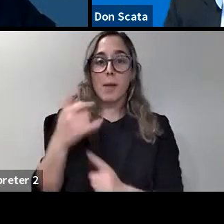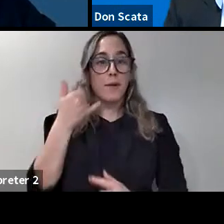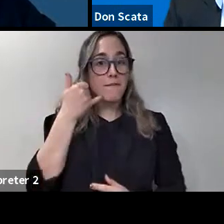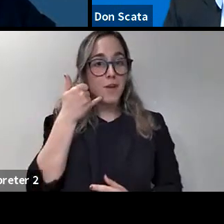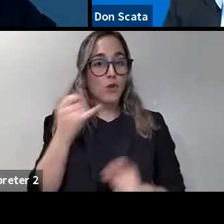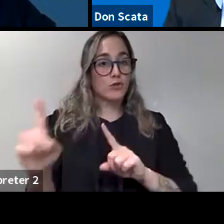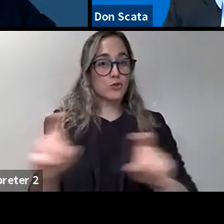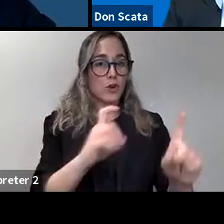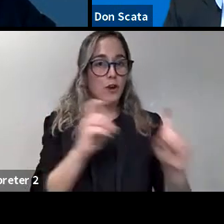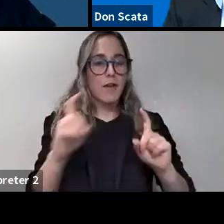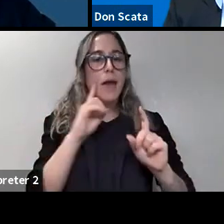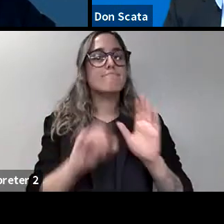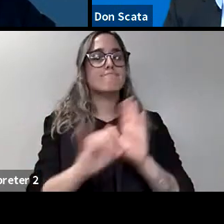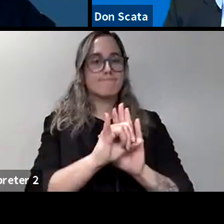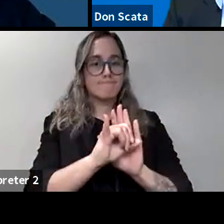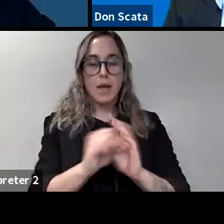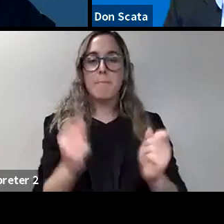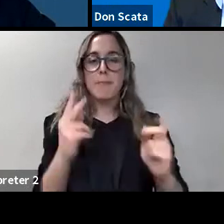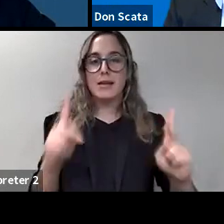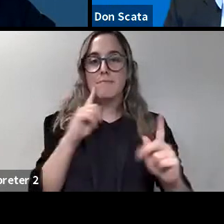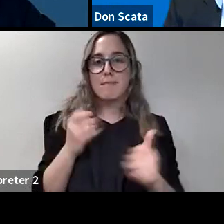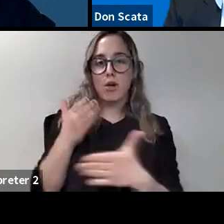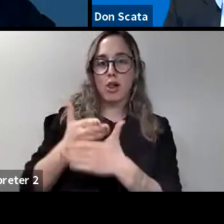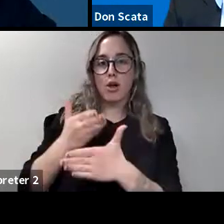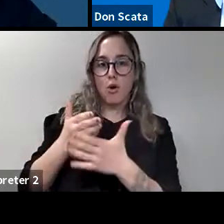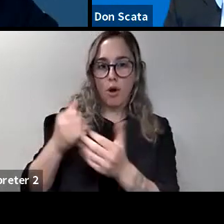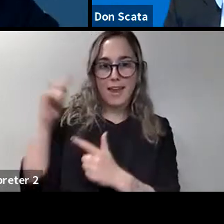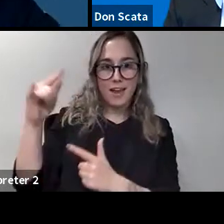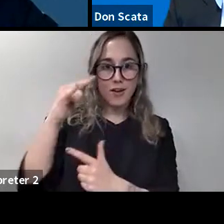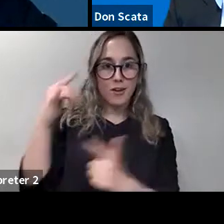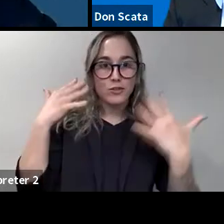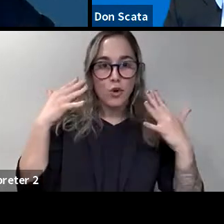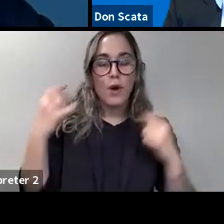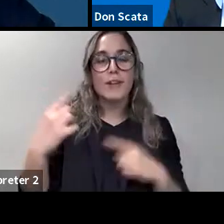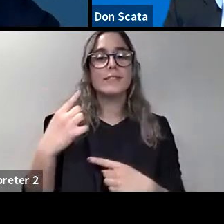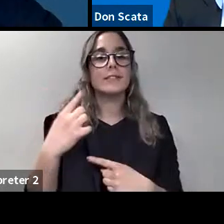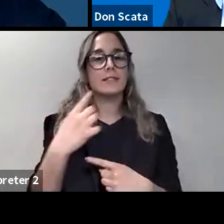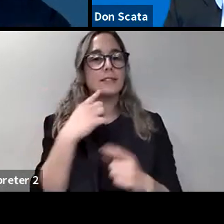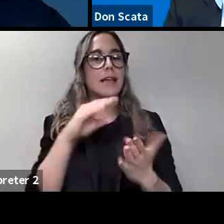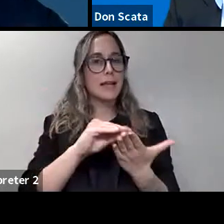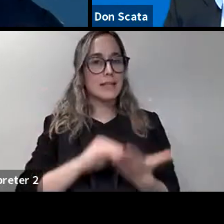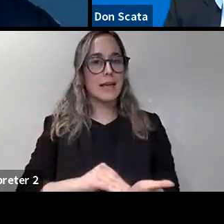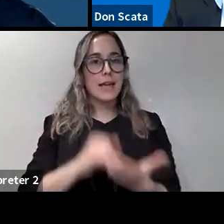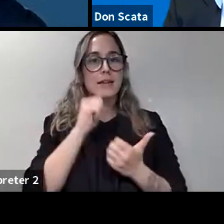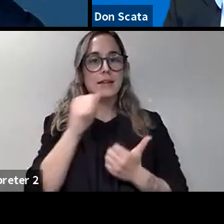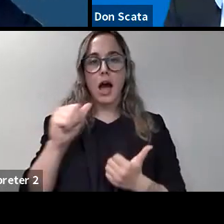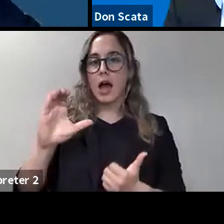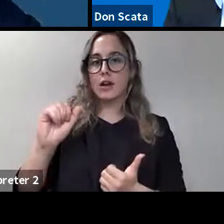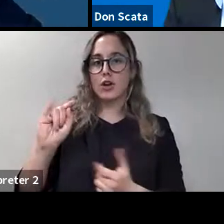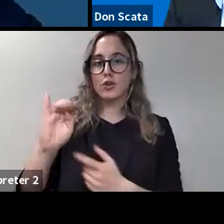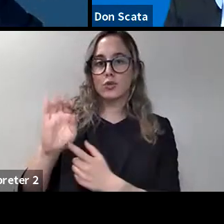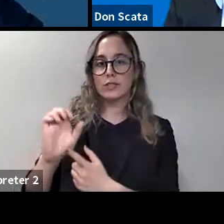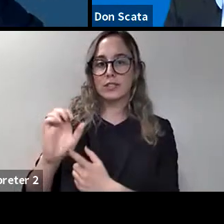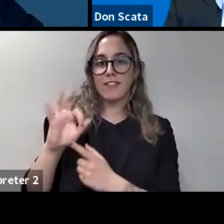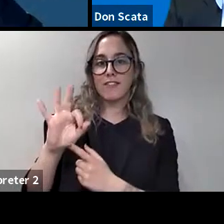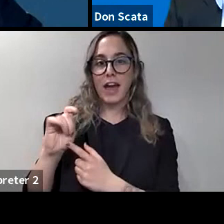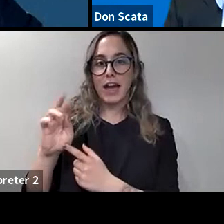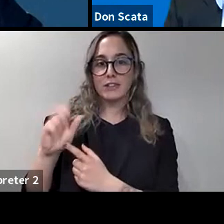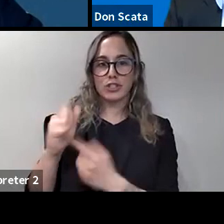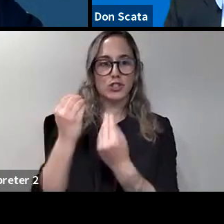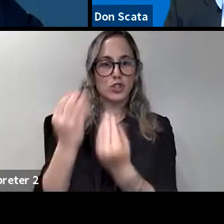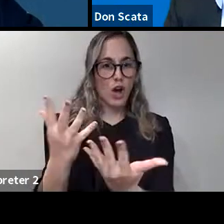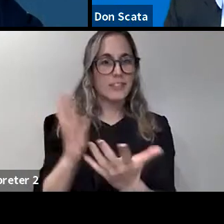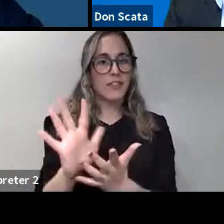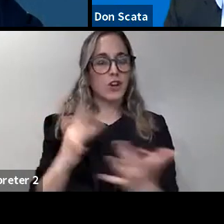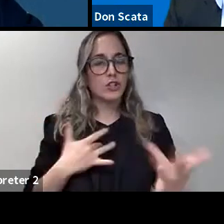many people annoyed with aircraft noise noted non-acoustic factors as causing their concern. For example,